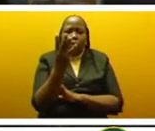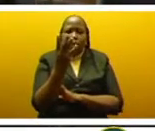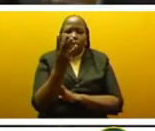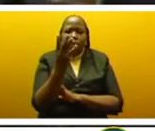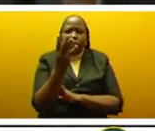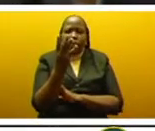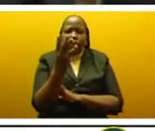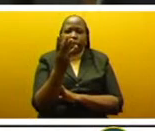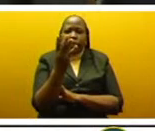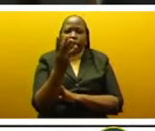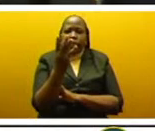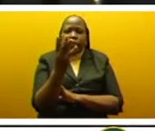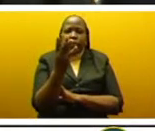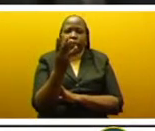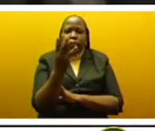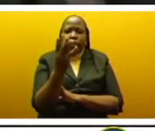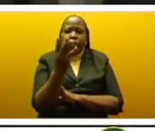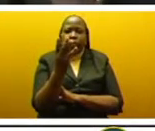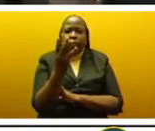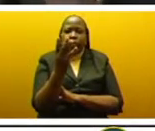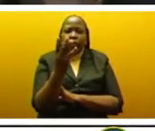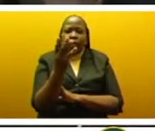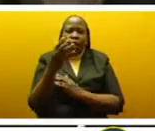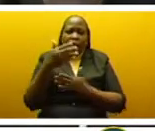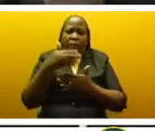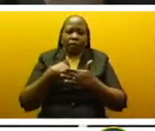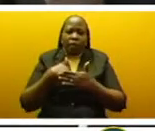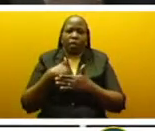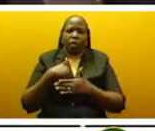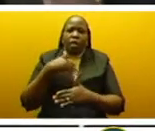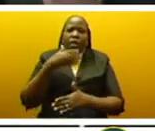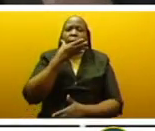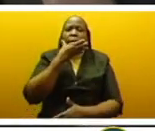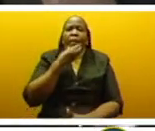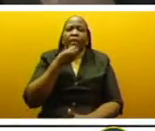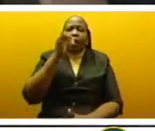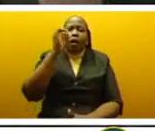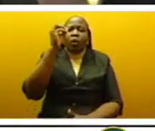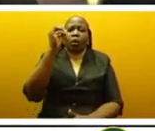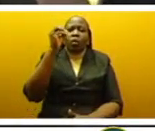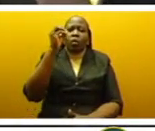and my learned friend Mr. Otiende addressed you on this,